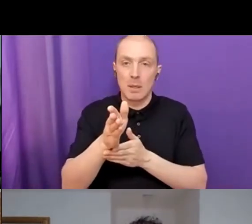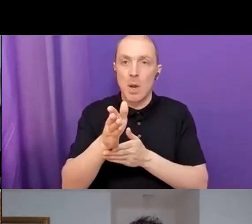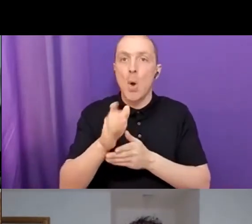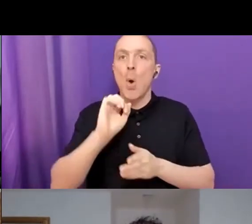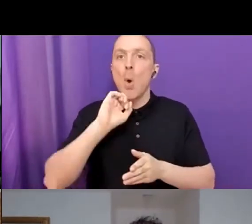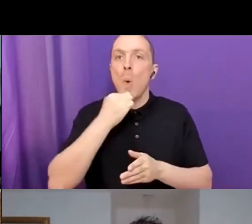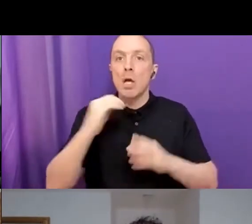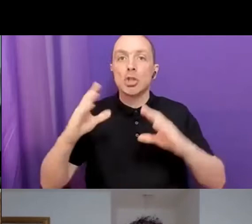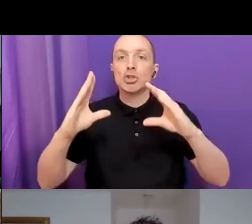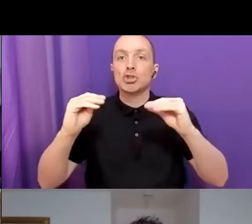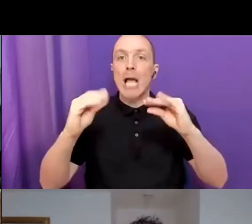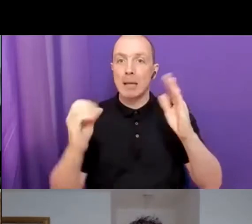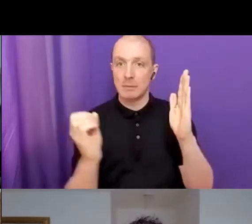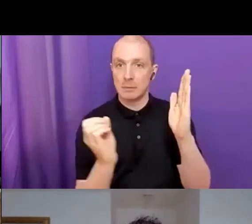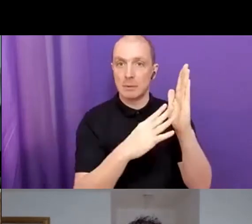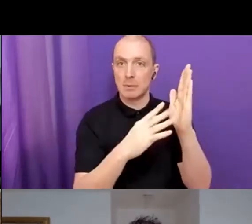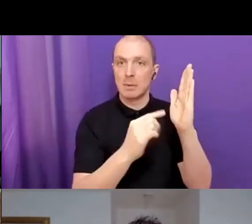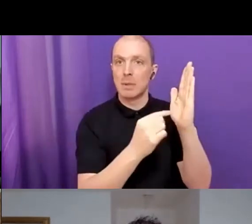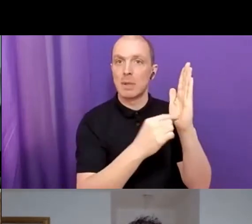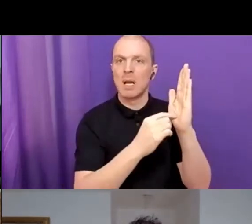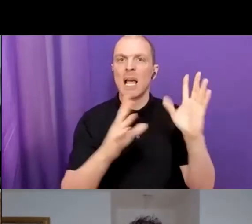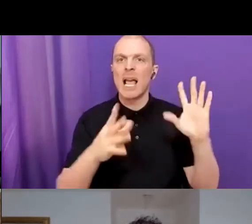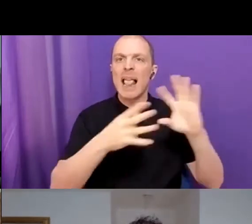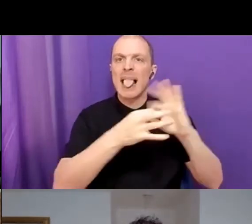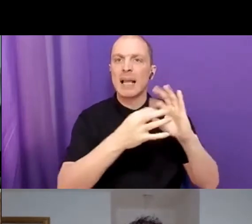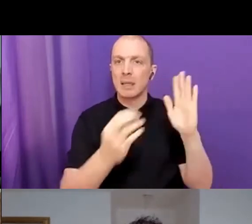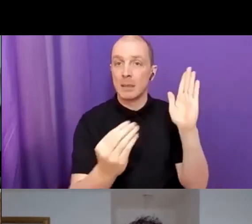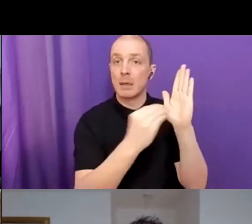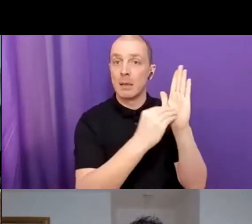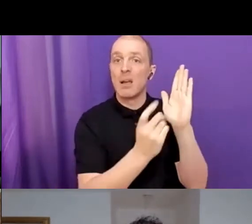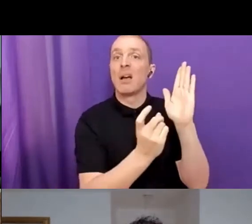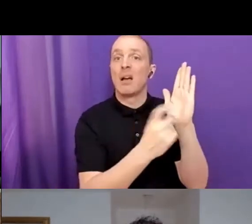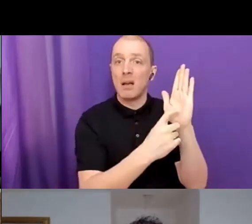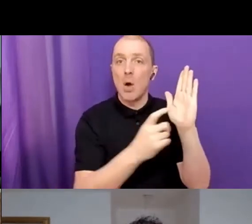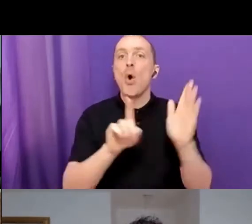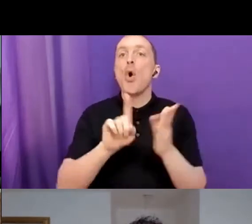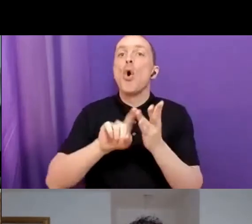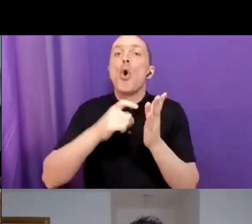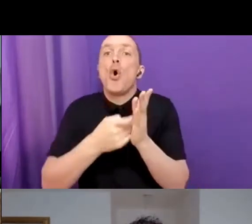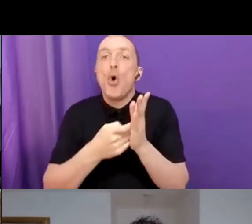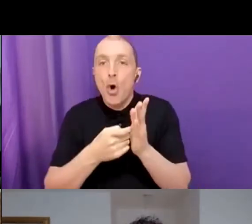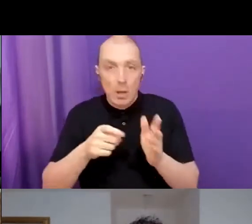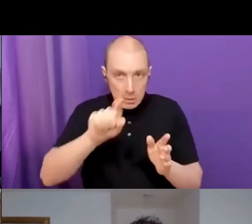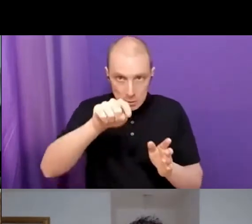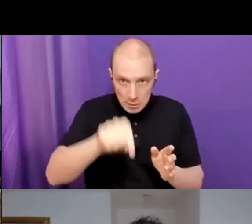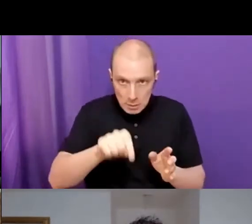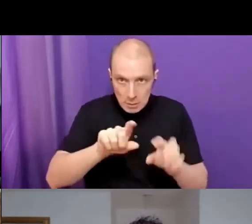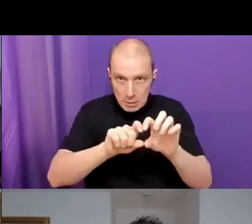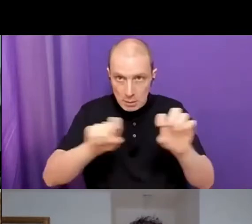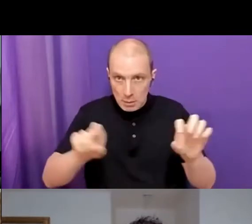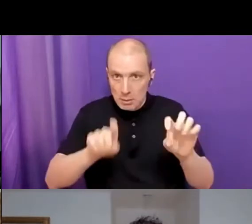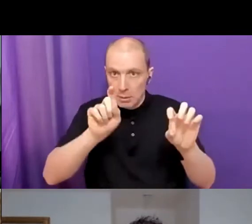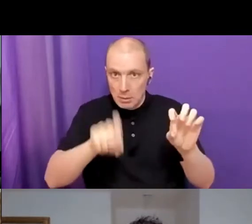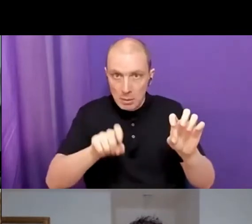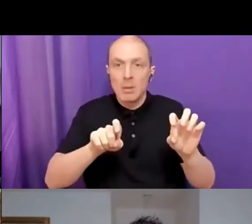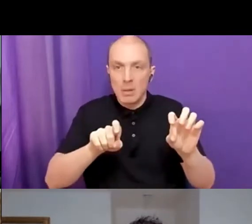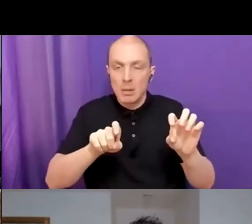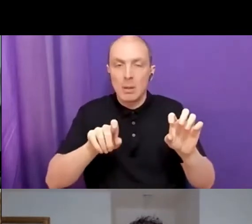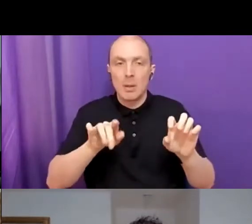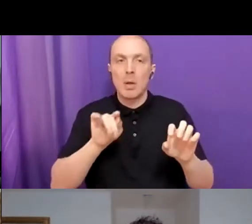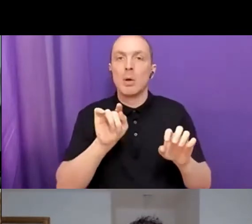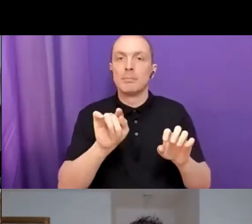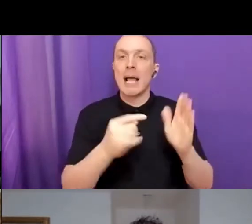chat box, or you can use the bottom control panel. It'll take you to a separate website and you can adjust all the accessibility features